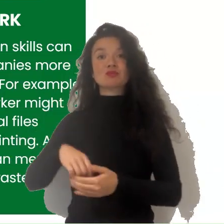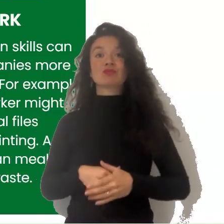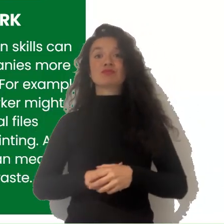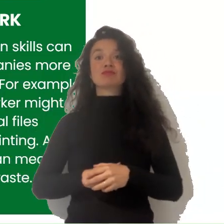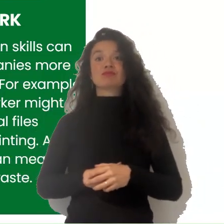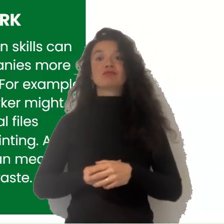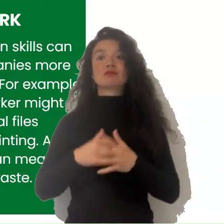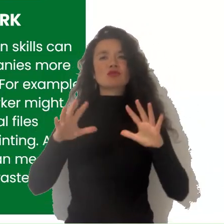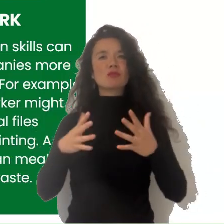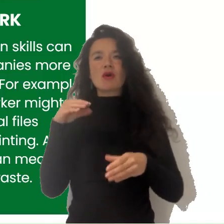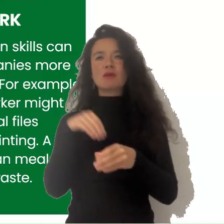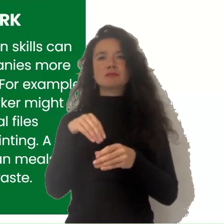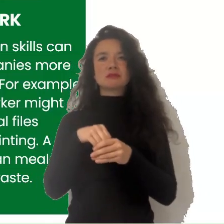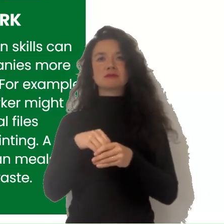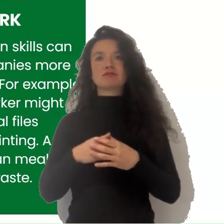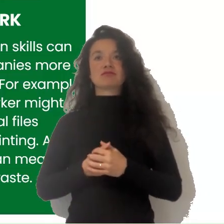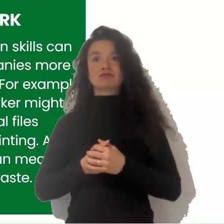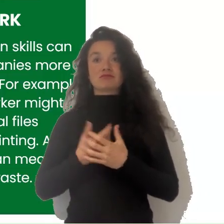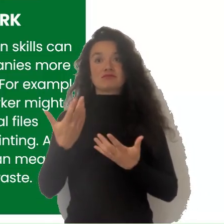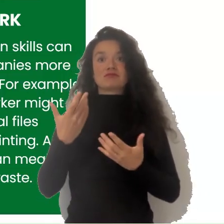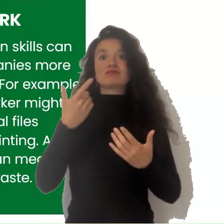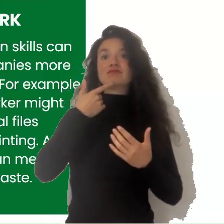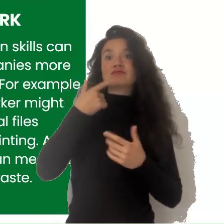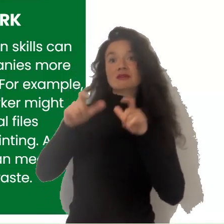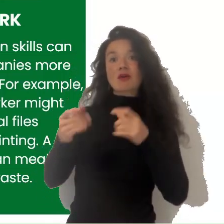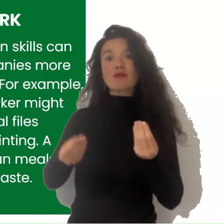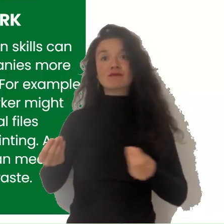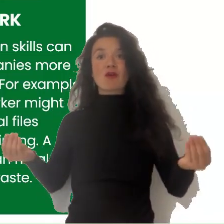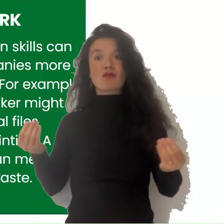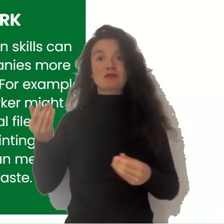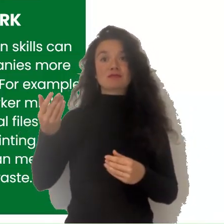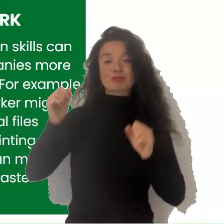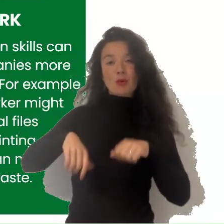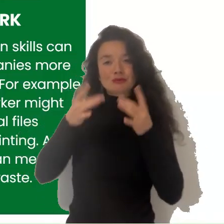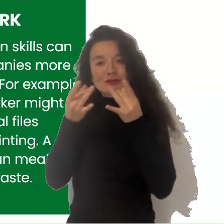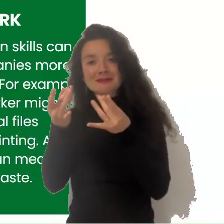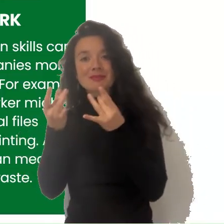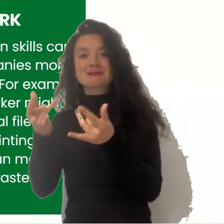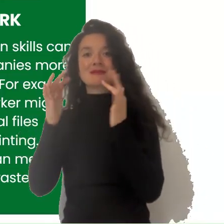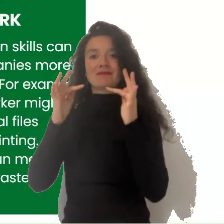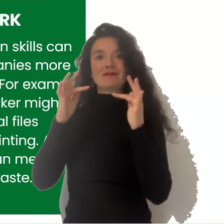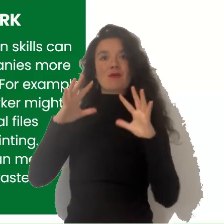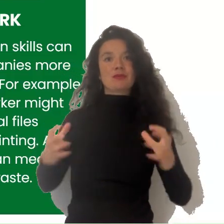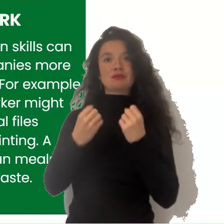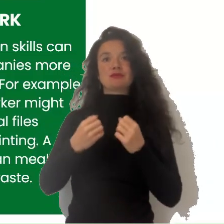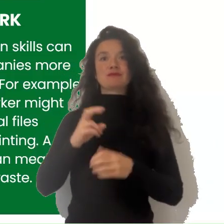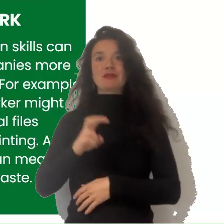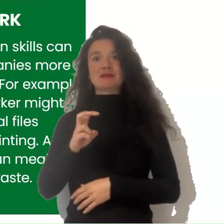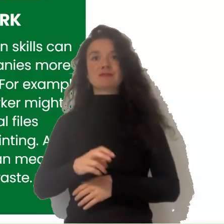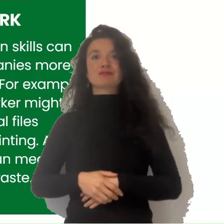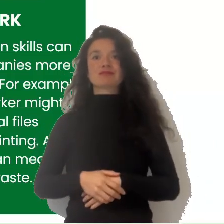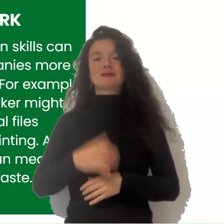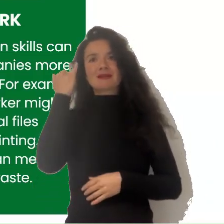aspect that green skills can be applied. For example, you can limit your printing and use